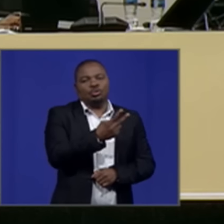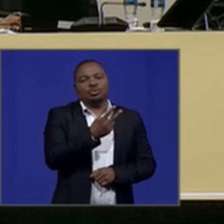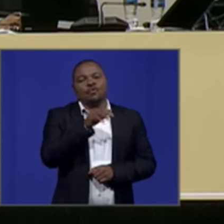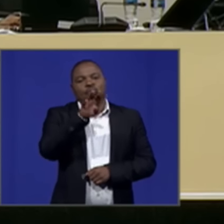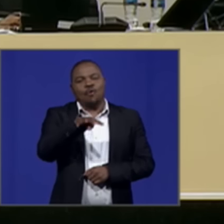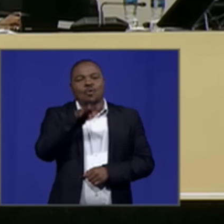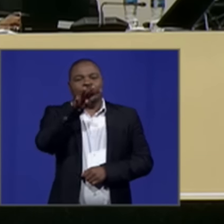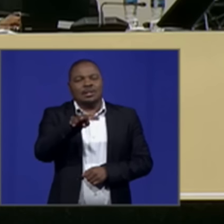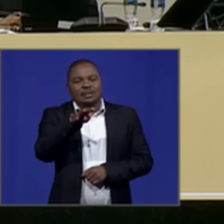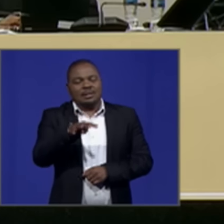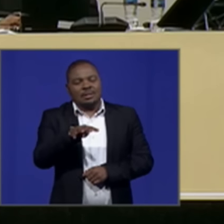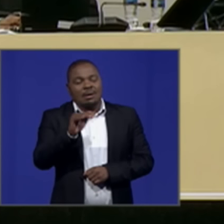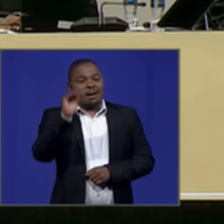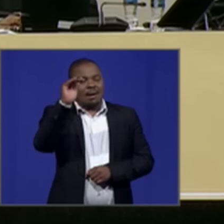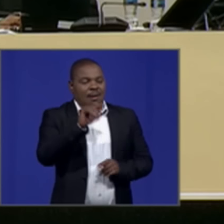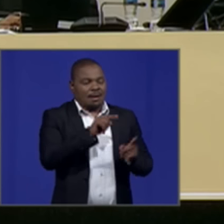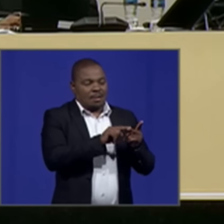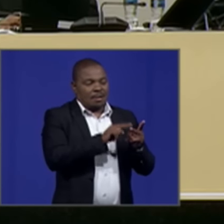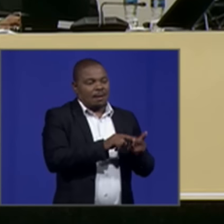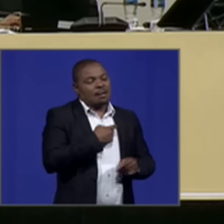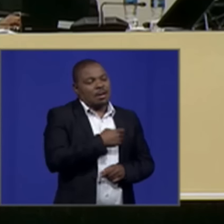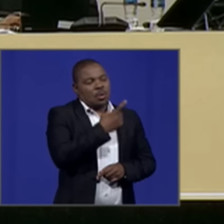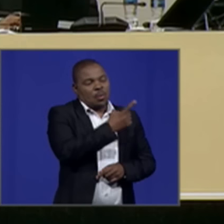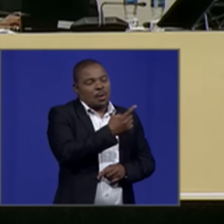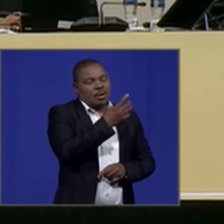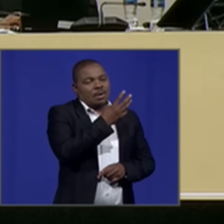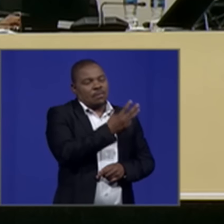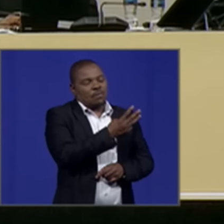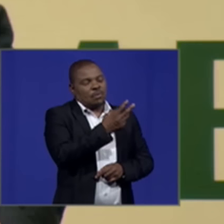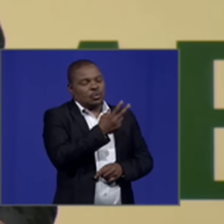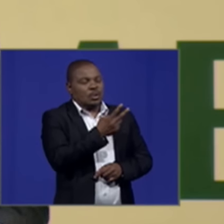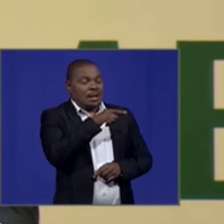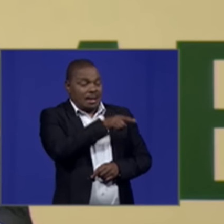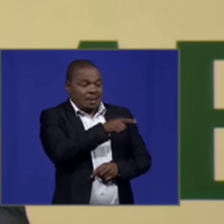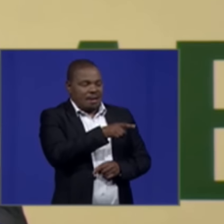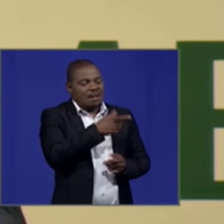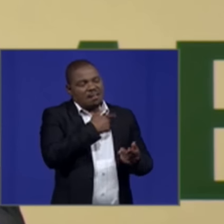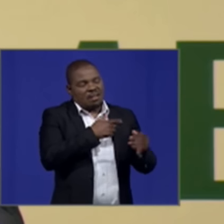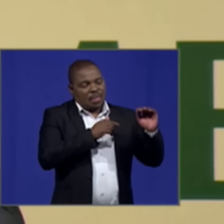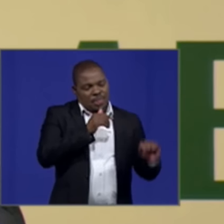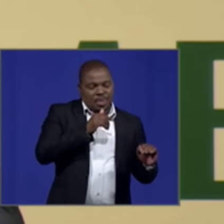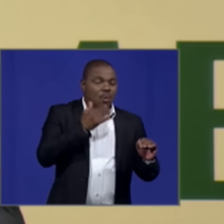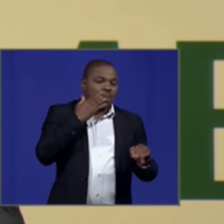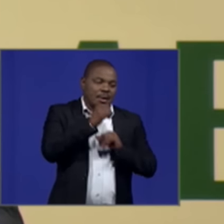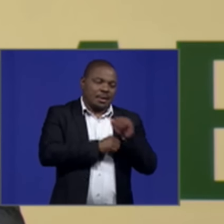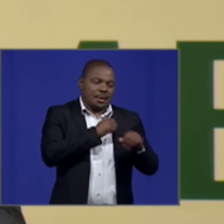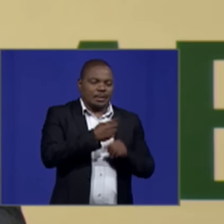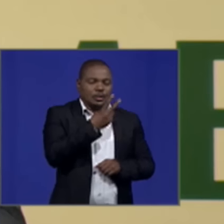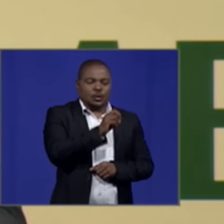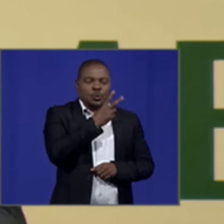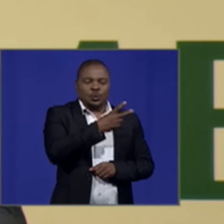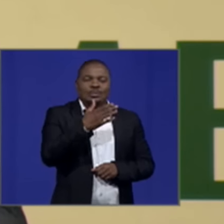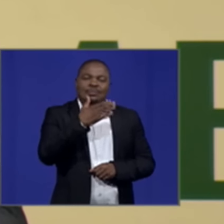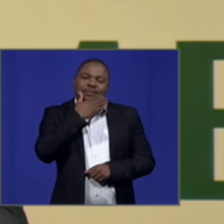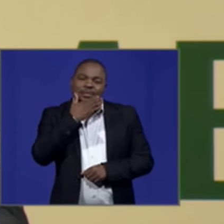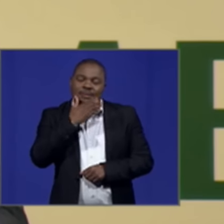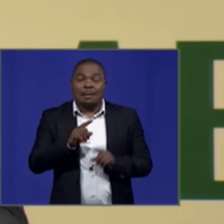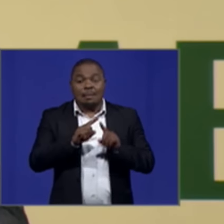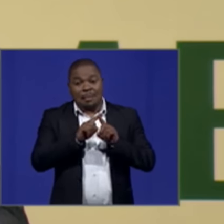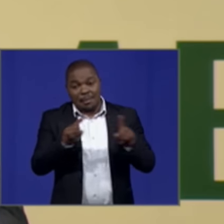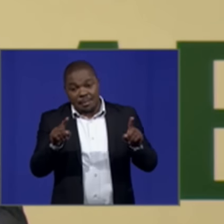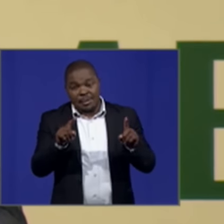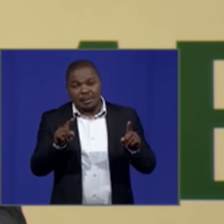214 kgatlhanong di le 148 ka Sedimonthole wa 2022. Le fa go le jalo go